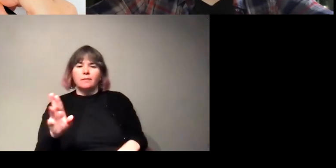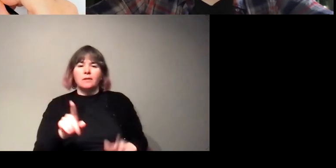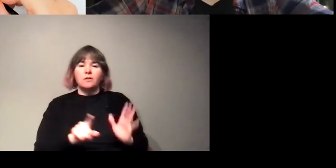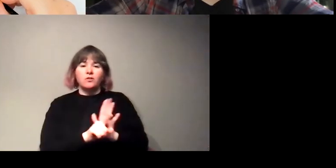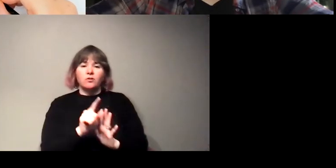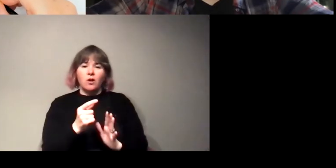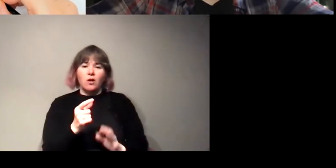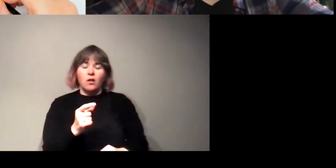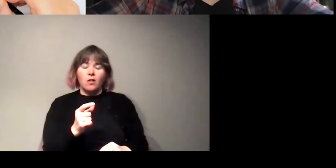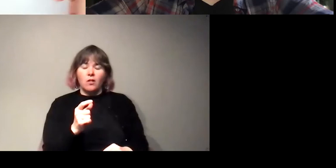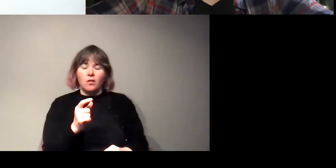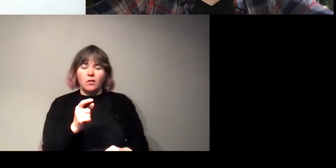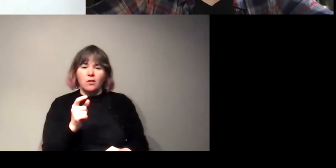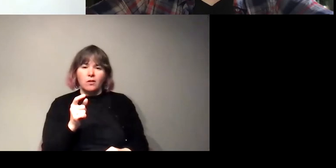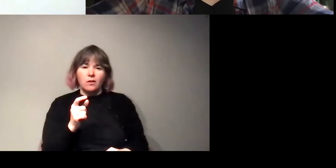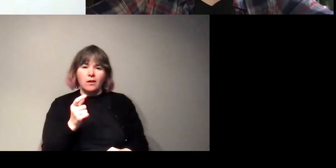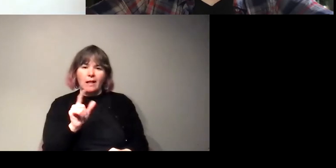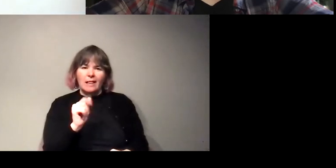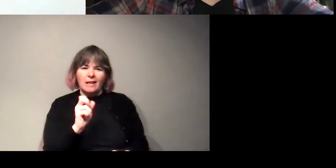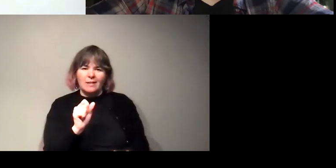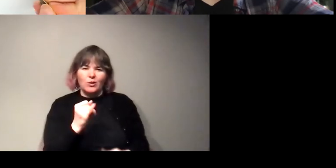prairie, we'll draw the lakes here. This is fun.